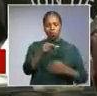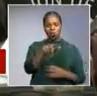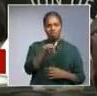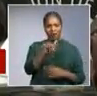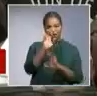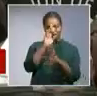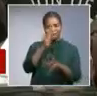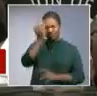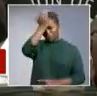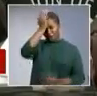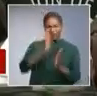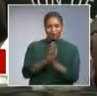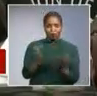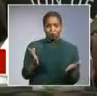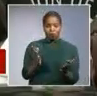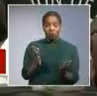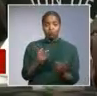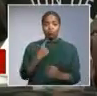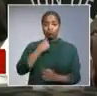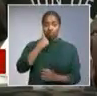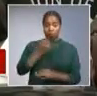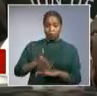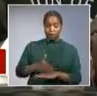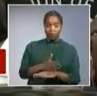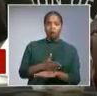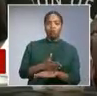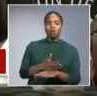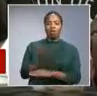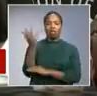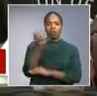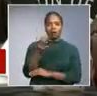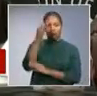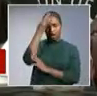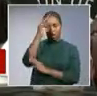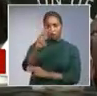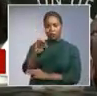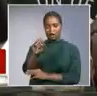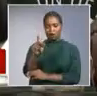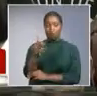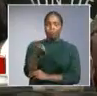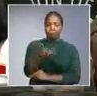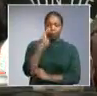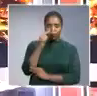showed Jacob Zuma. Tomorrow, former government spokesperson Themba Masego will share his testimony.